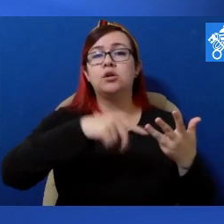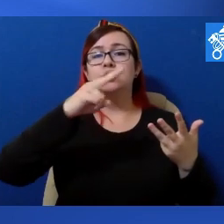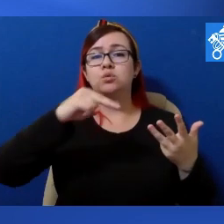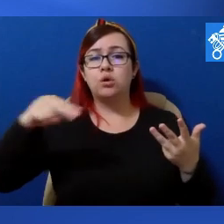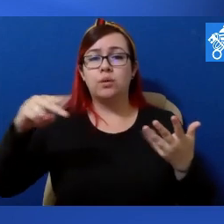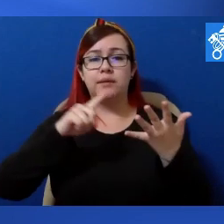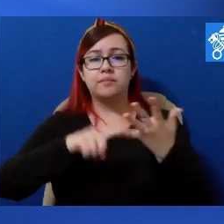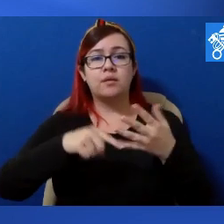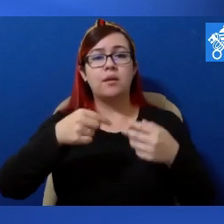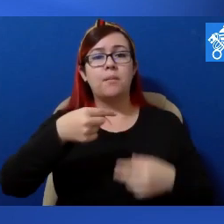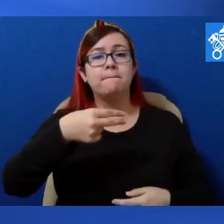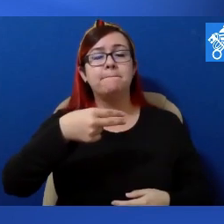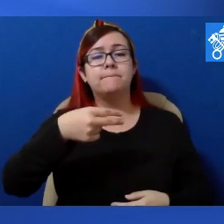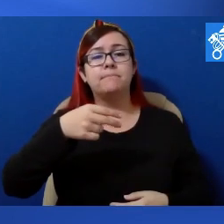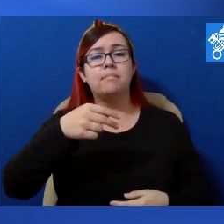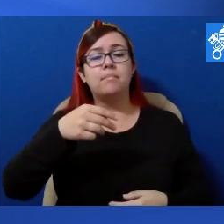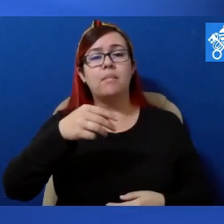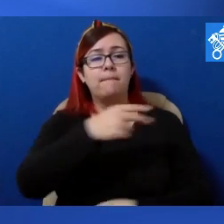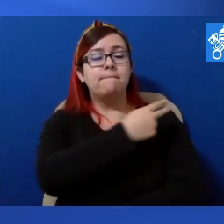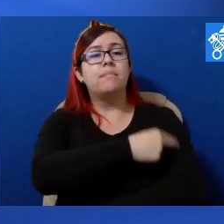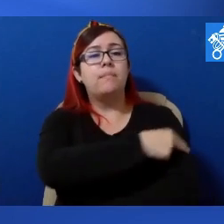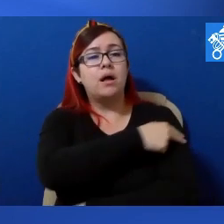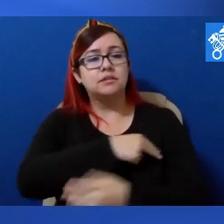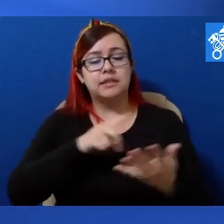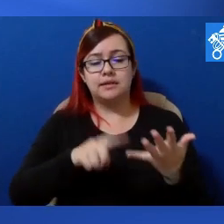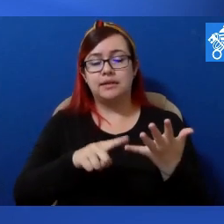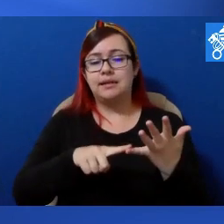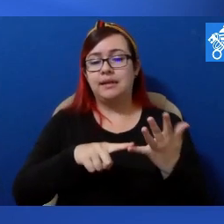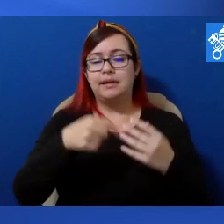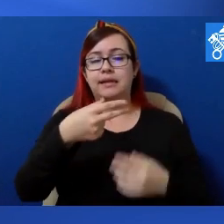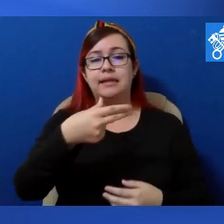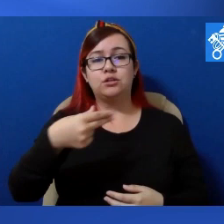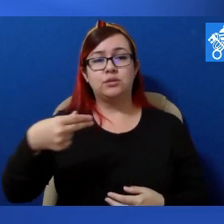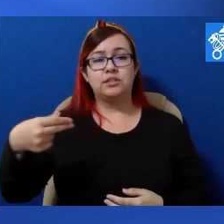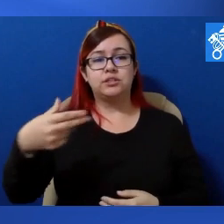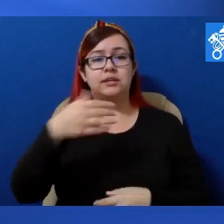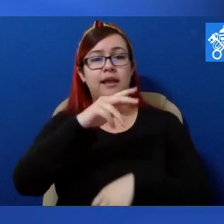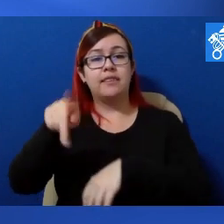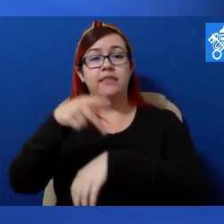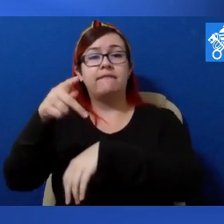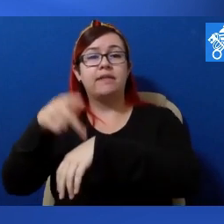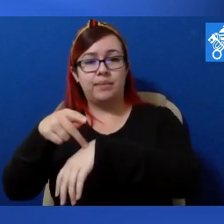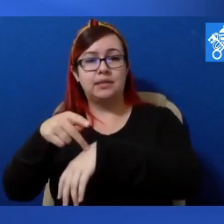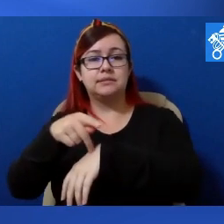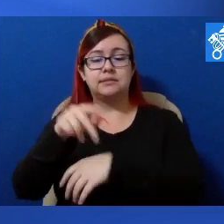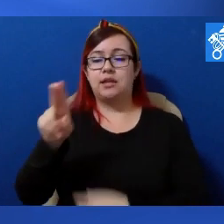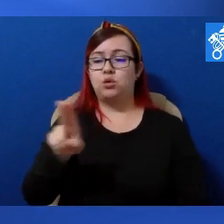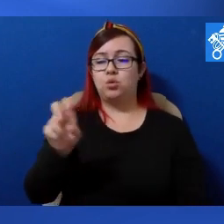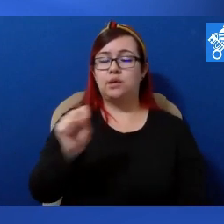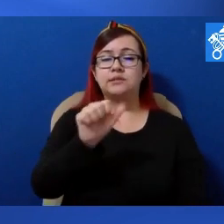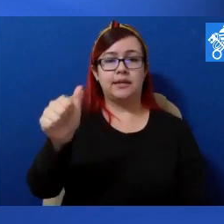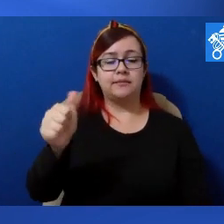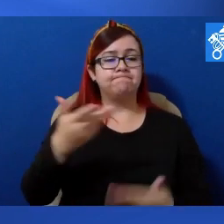Ireland, Denmark, Norway, Malta, Indonesia, the Philippines, and the United States